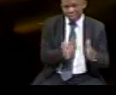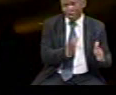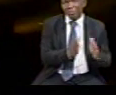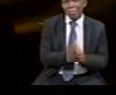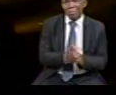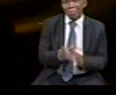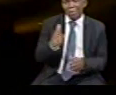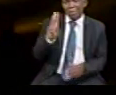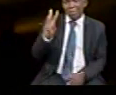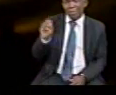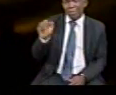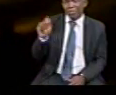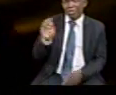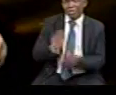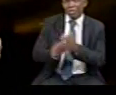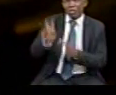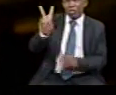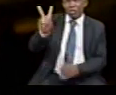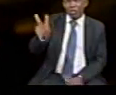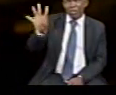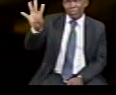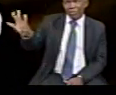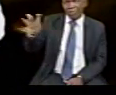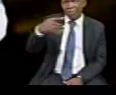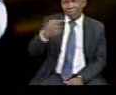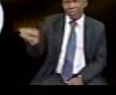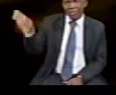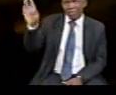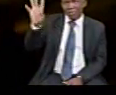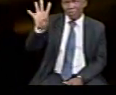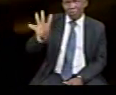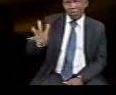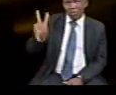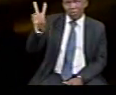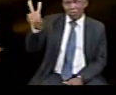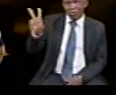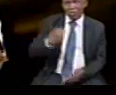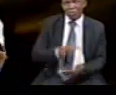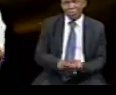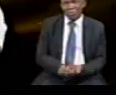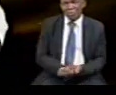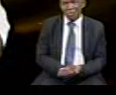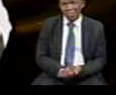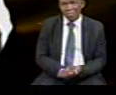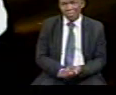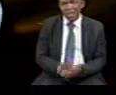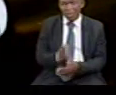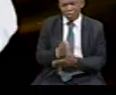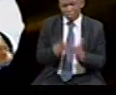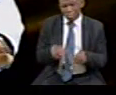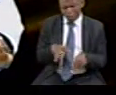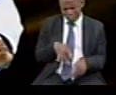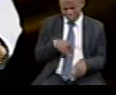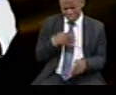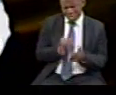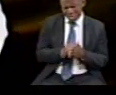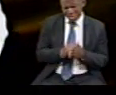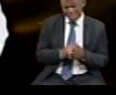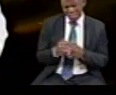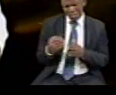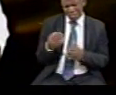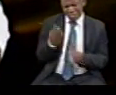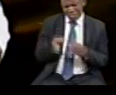24. You see, some people tell you that once you are born again, that is all right. You are just being, you will make it.